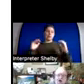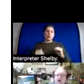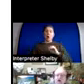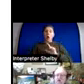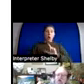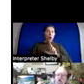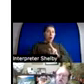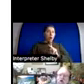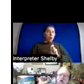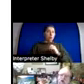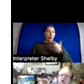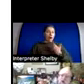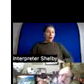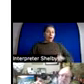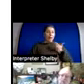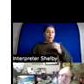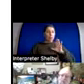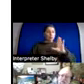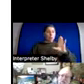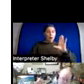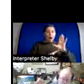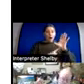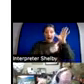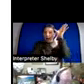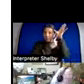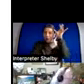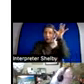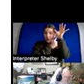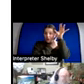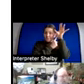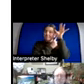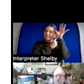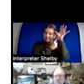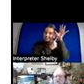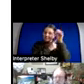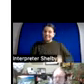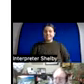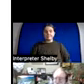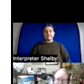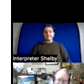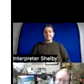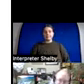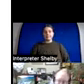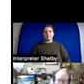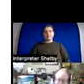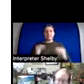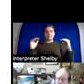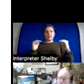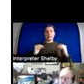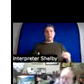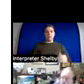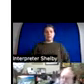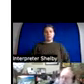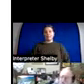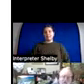i am your father father and now just one that's a